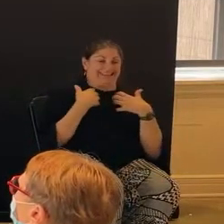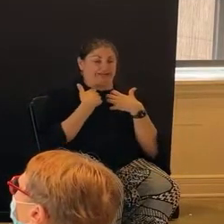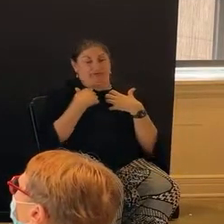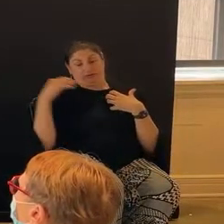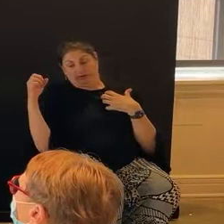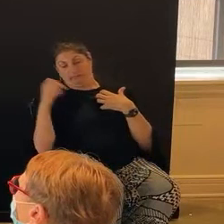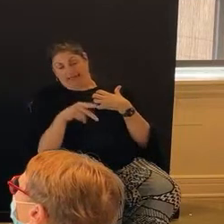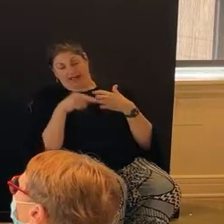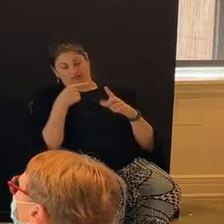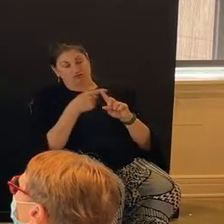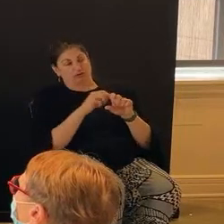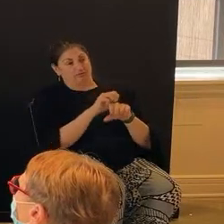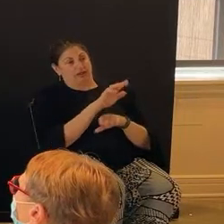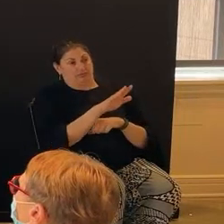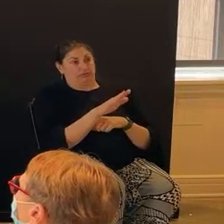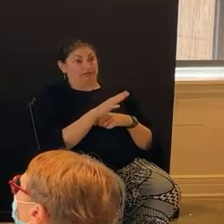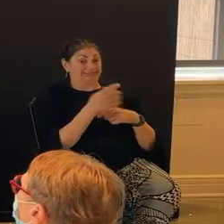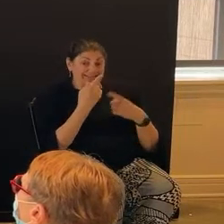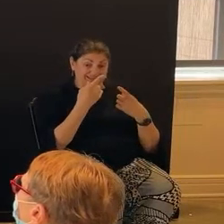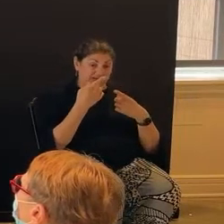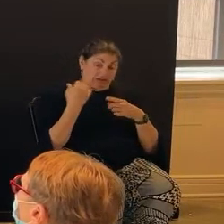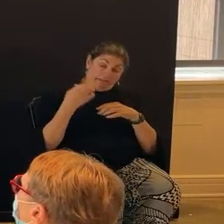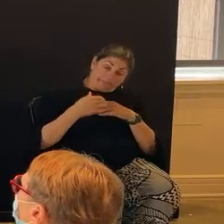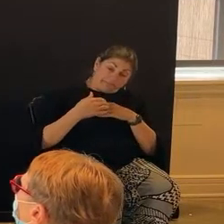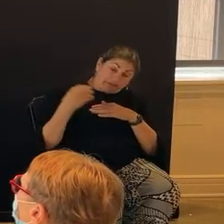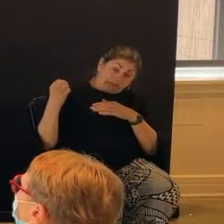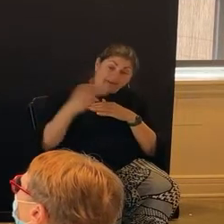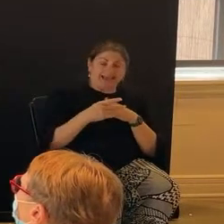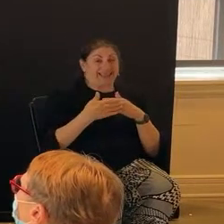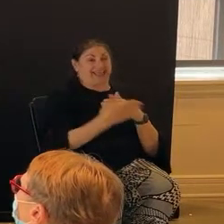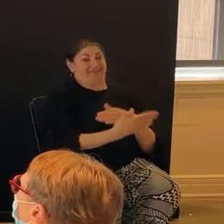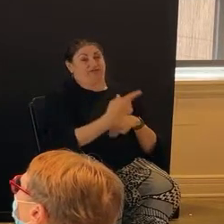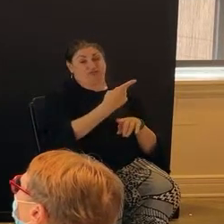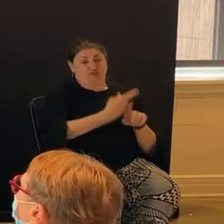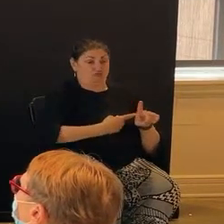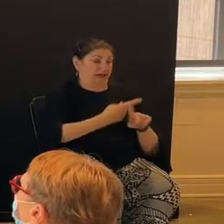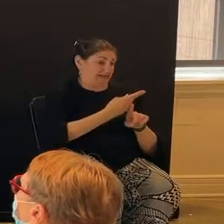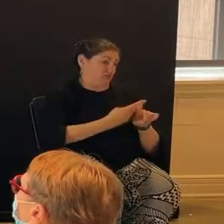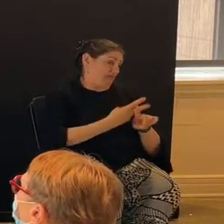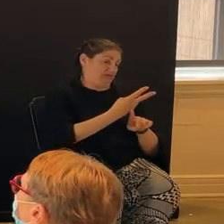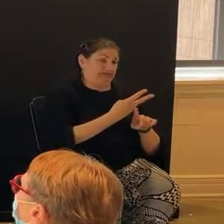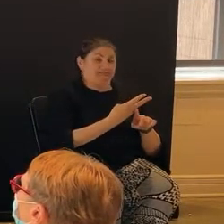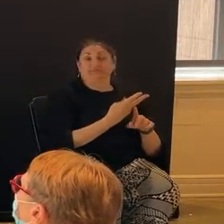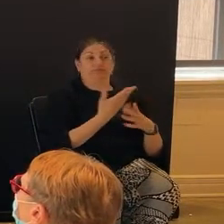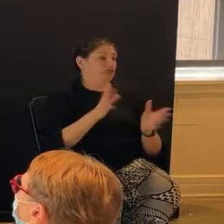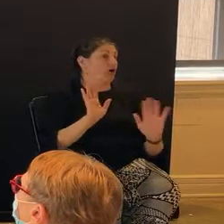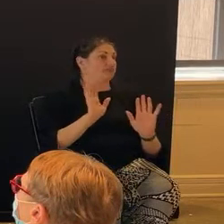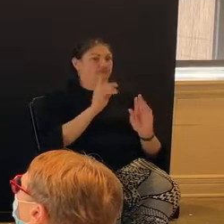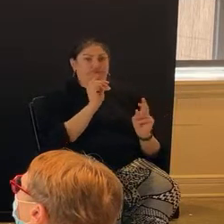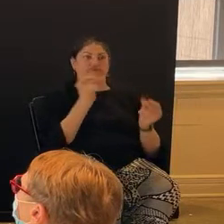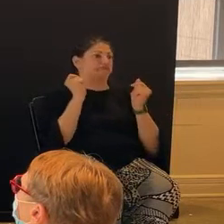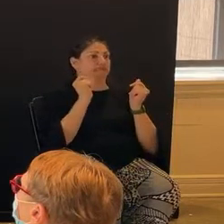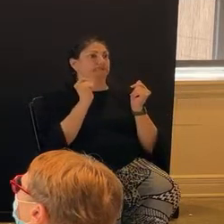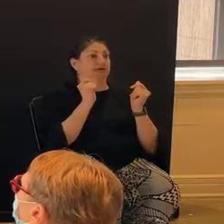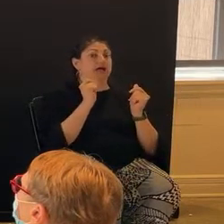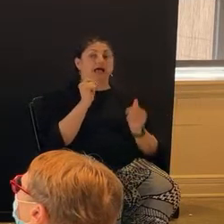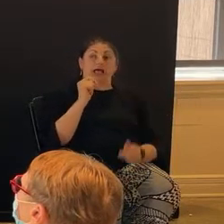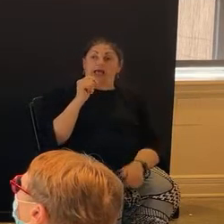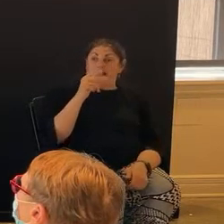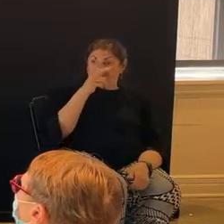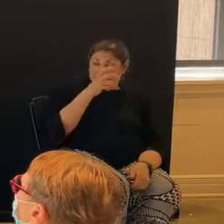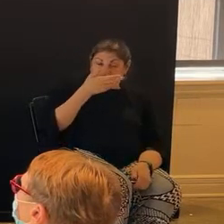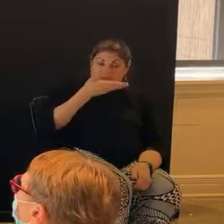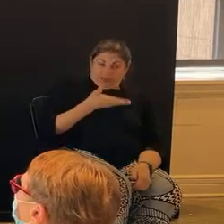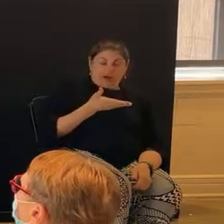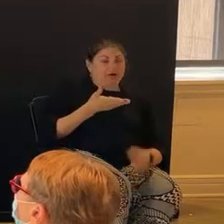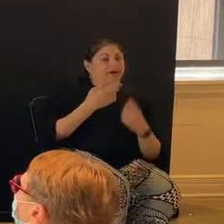know, within months of the eruption. And the beetles on the pumice plain are sort of famous